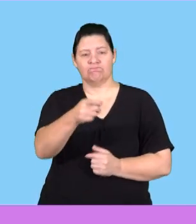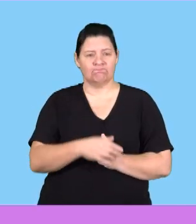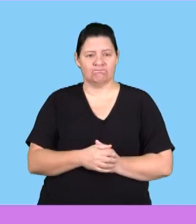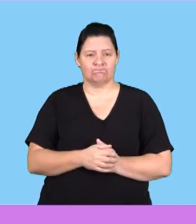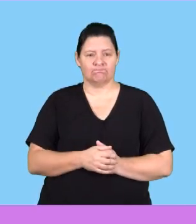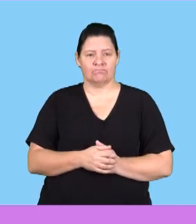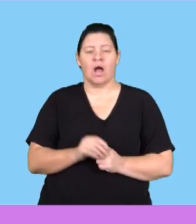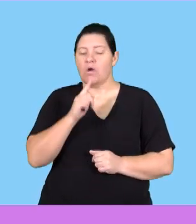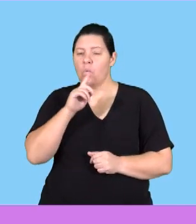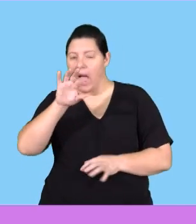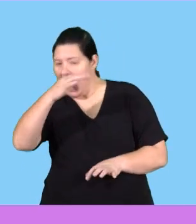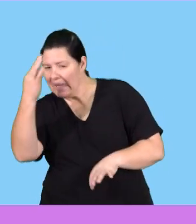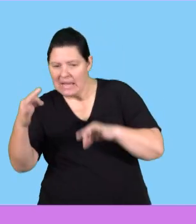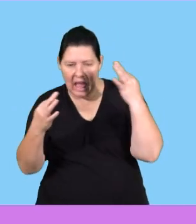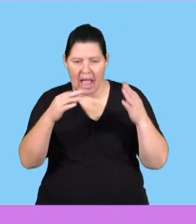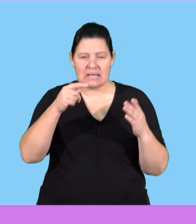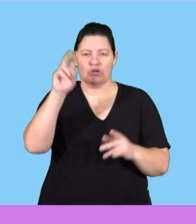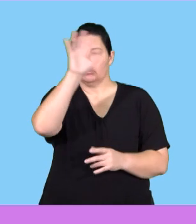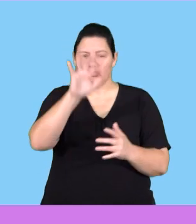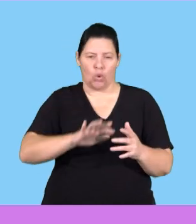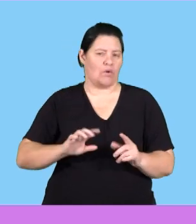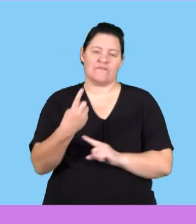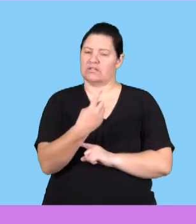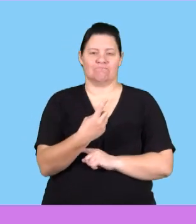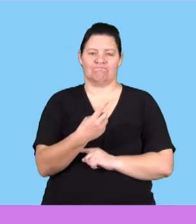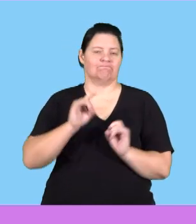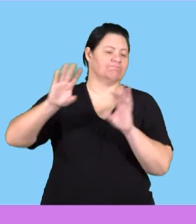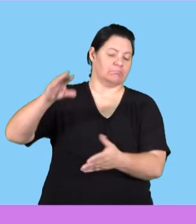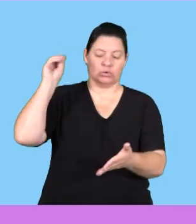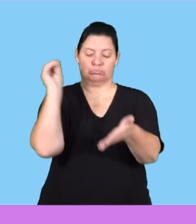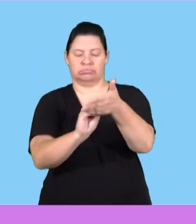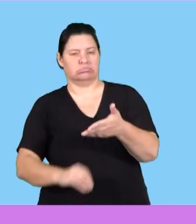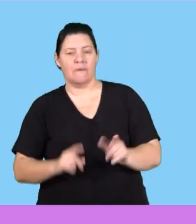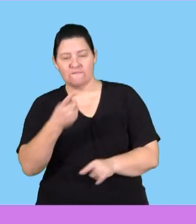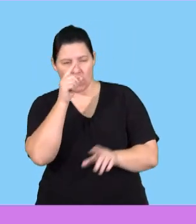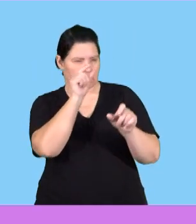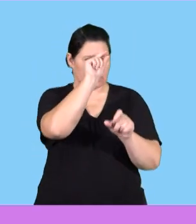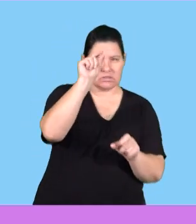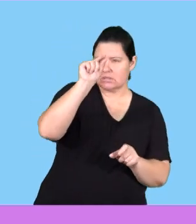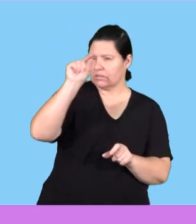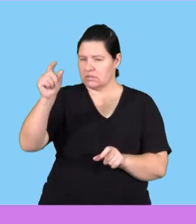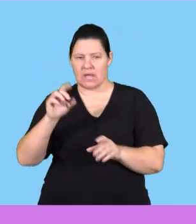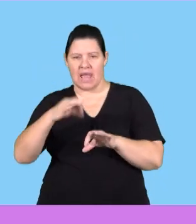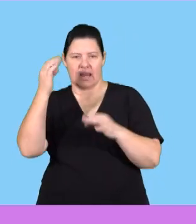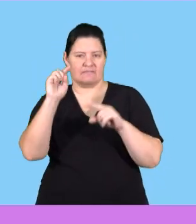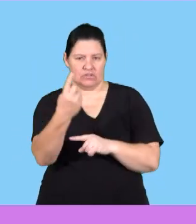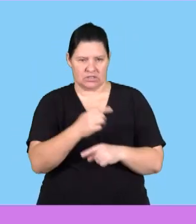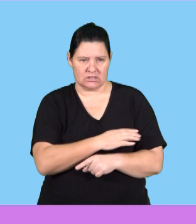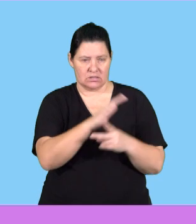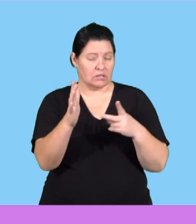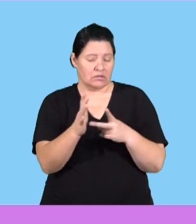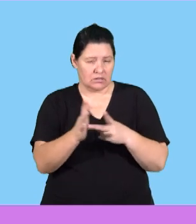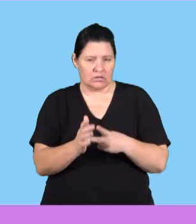that you fail to analyze the context. Always make sure that you analyze. Number two, you